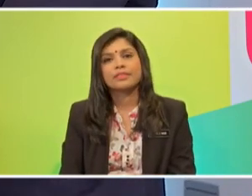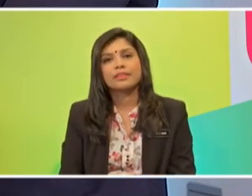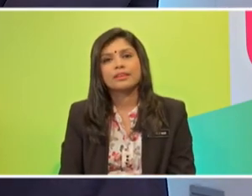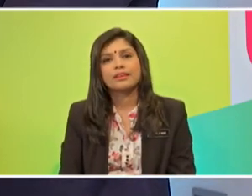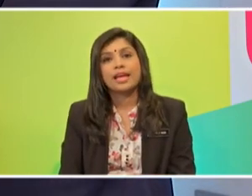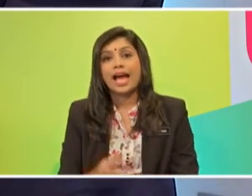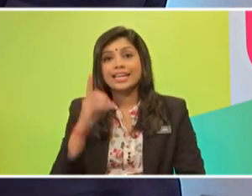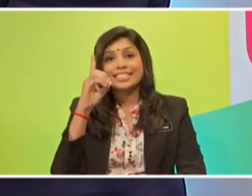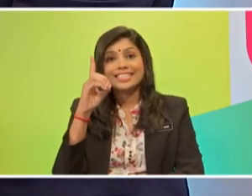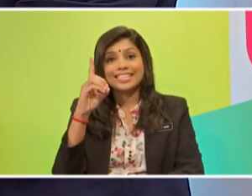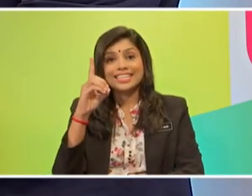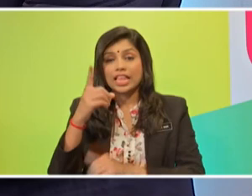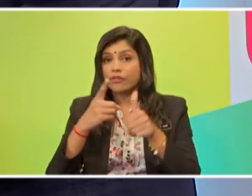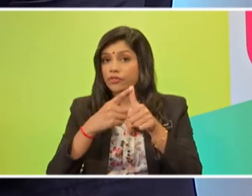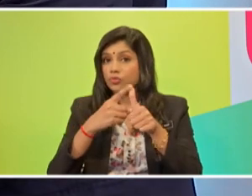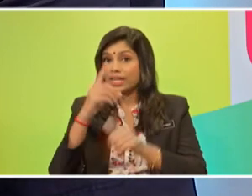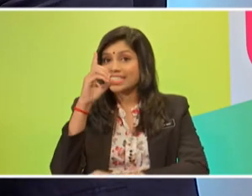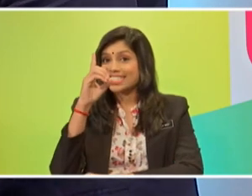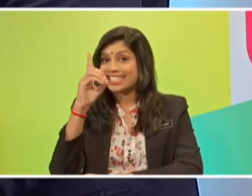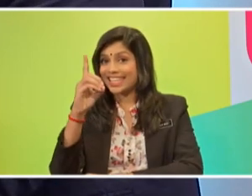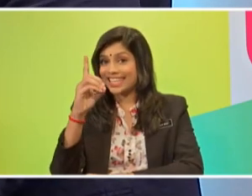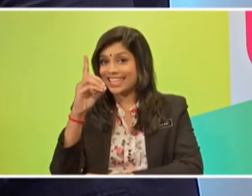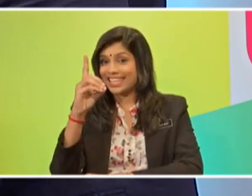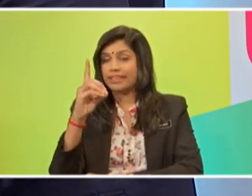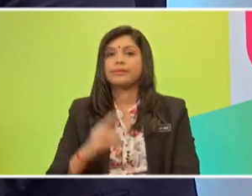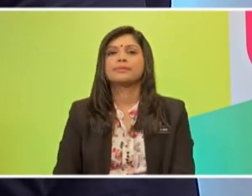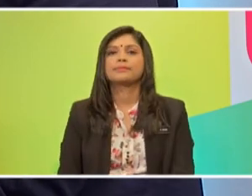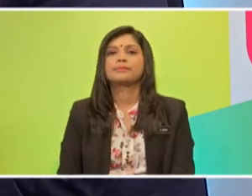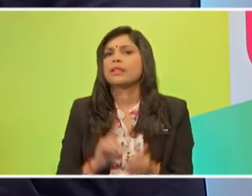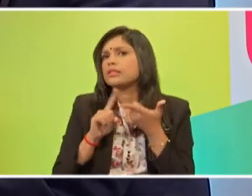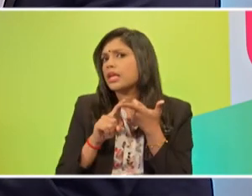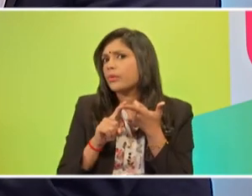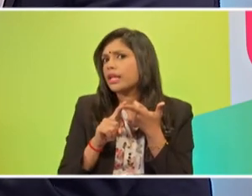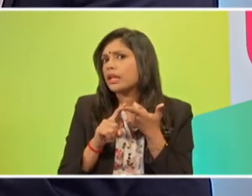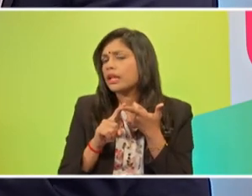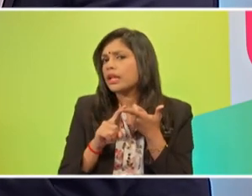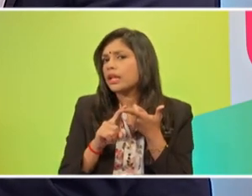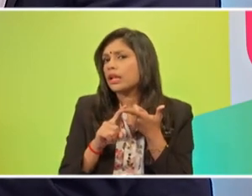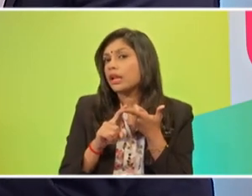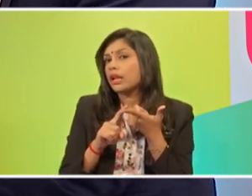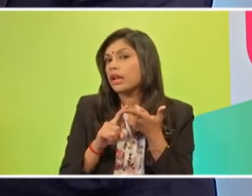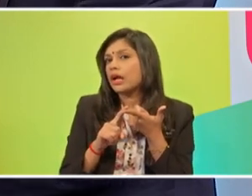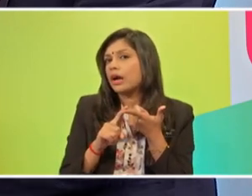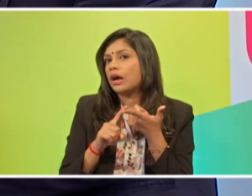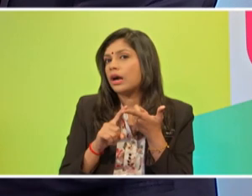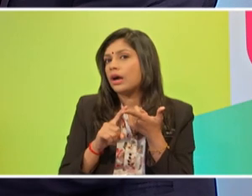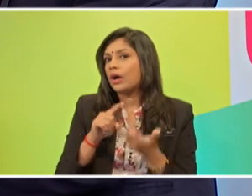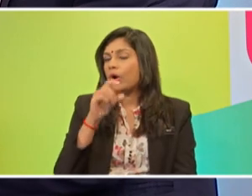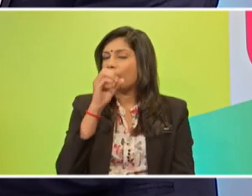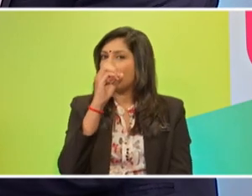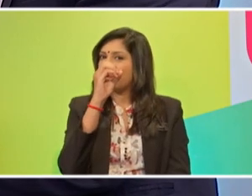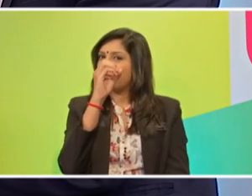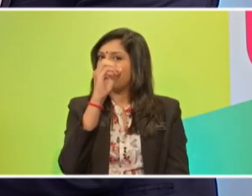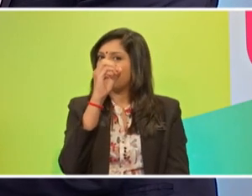D. Yes. Okay, and there's nothing here. Oh, it's an O.